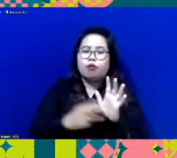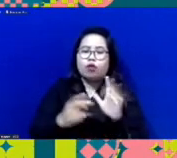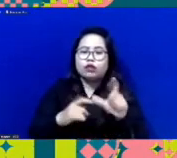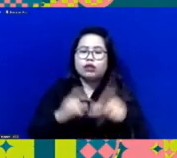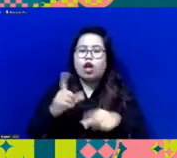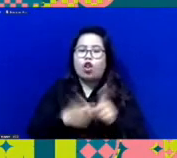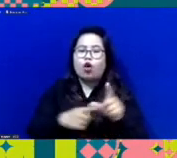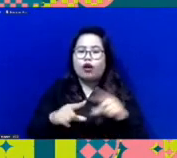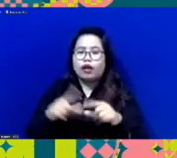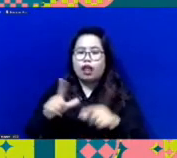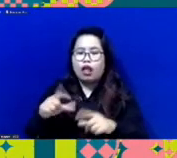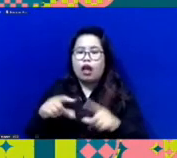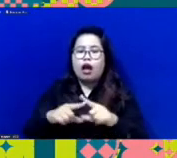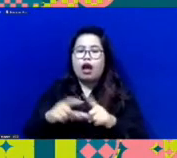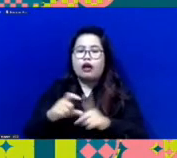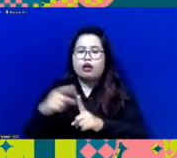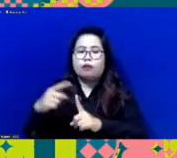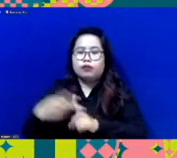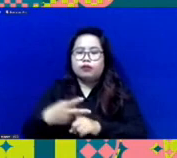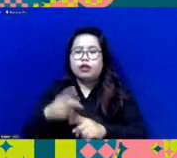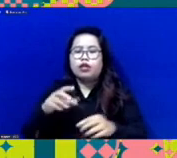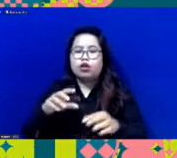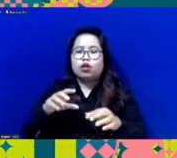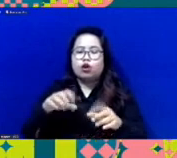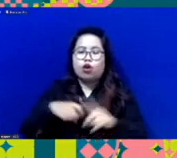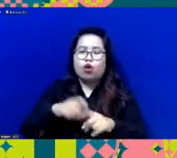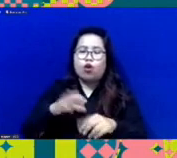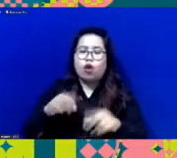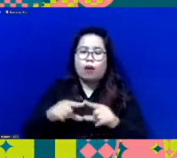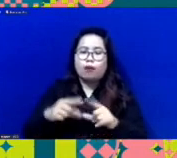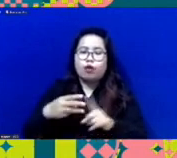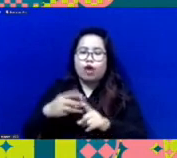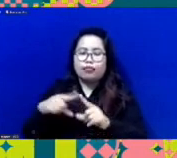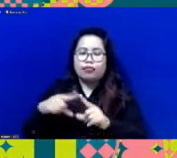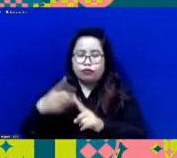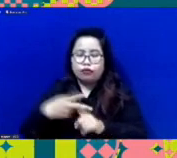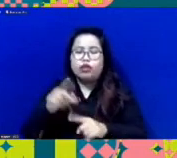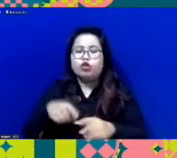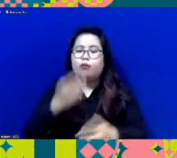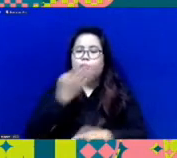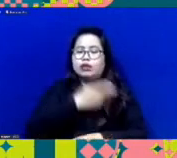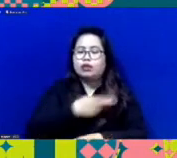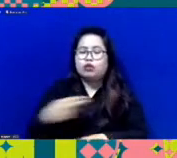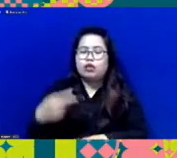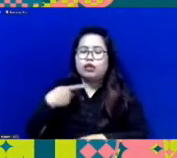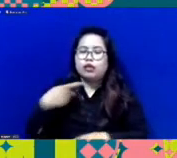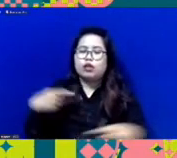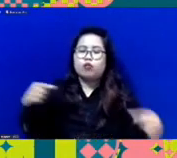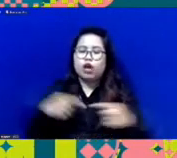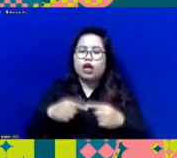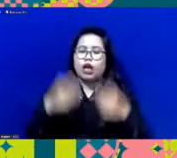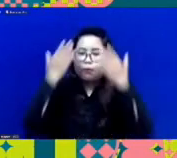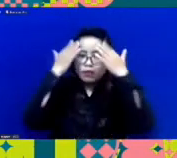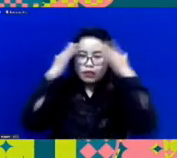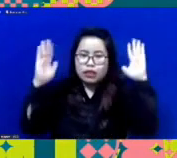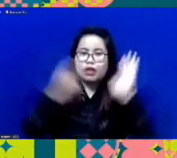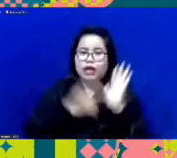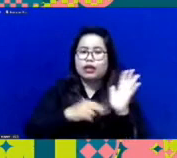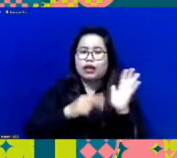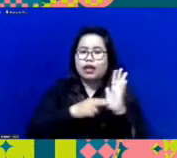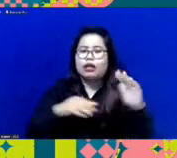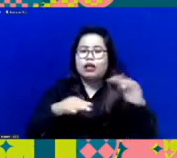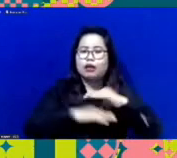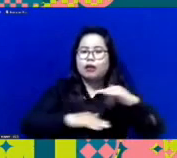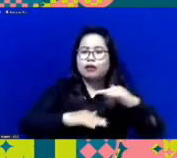heritage Pancasila with the you know, more religious based values and the more modern sort of like forward